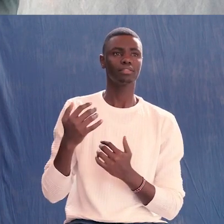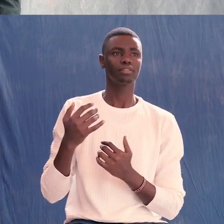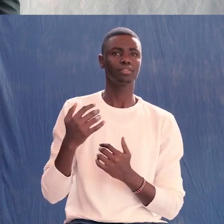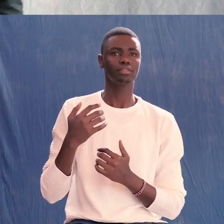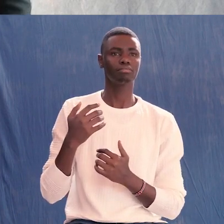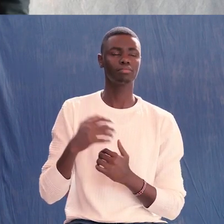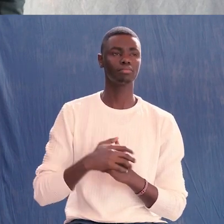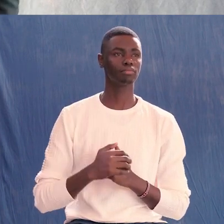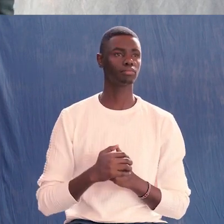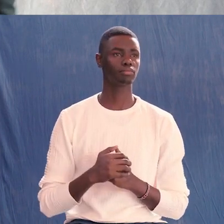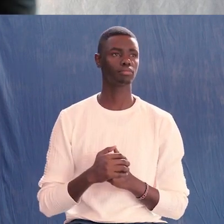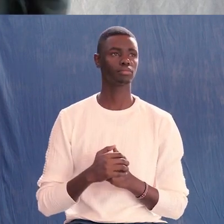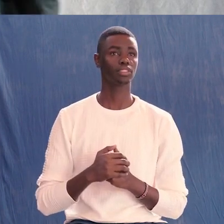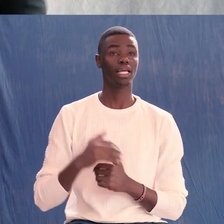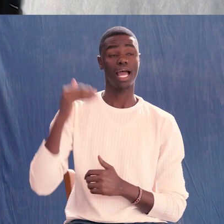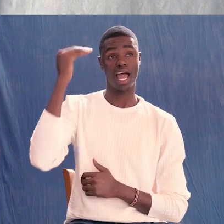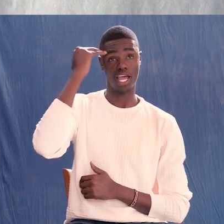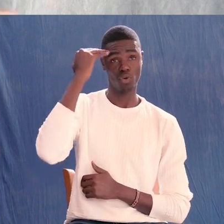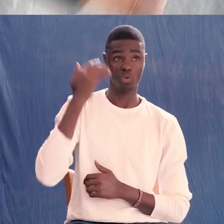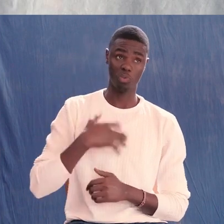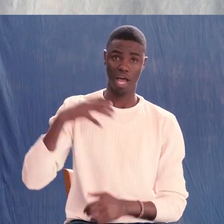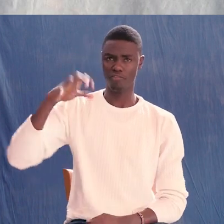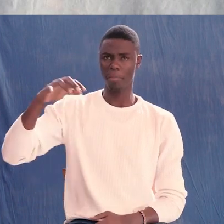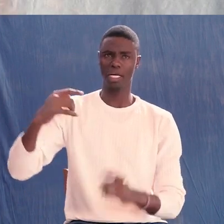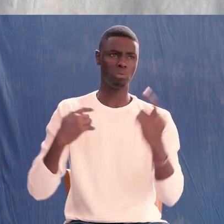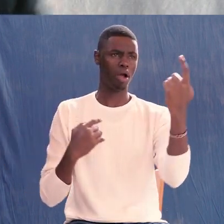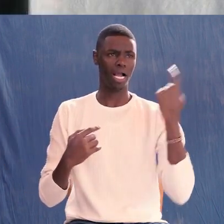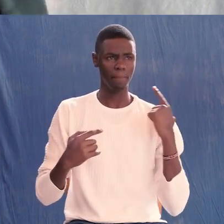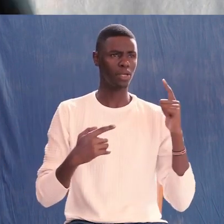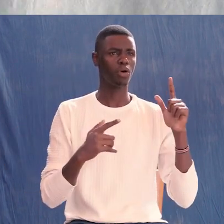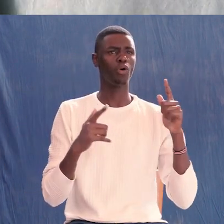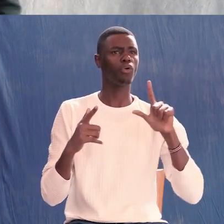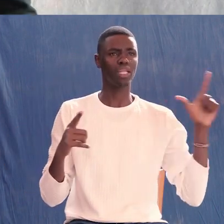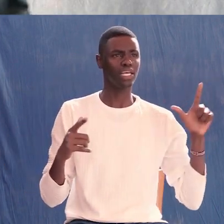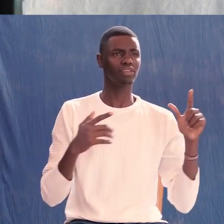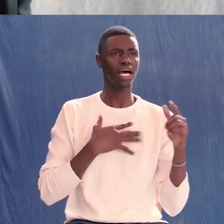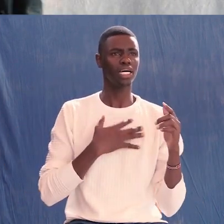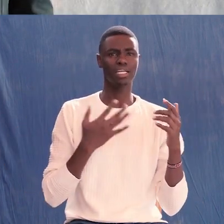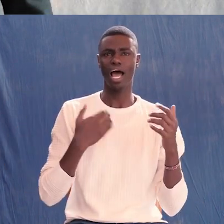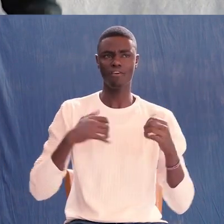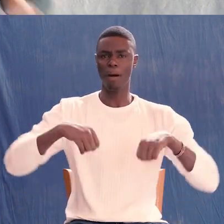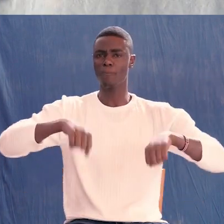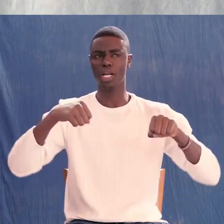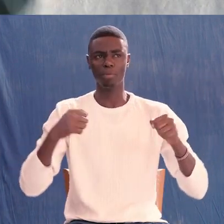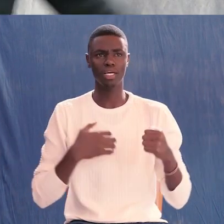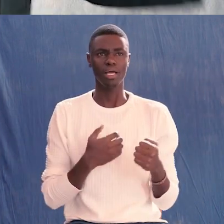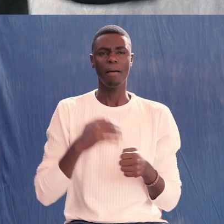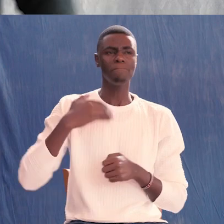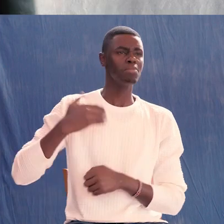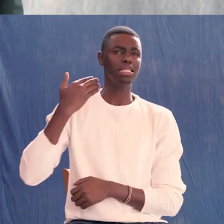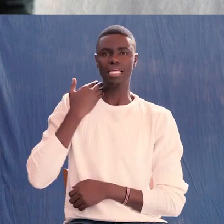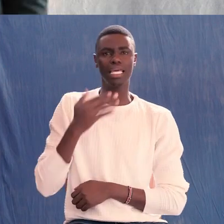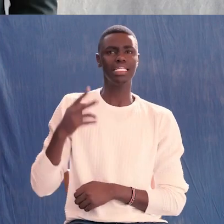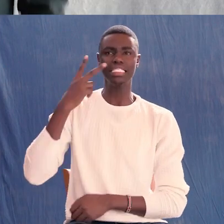up. You know, you've got my tattoos coming on the left where they're not supposed to. You've got border borders coming. I hate